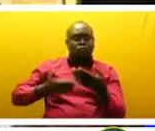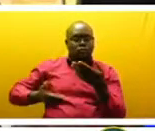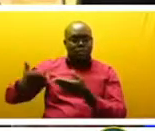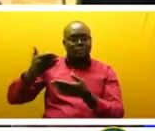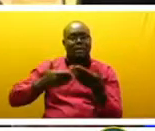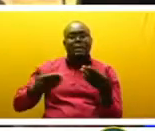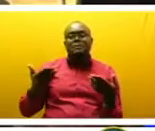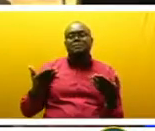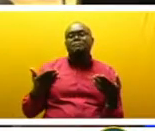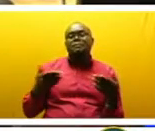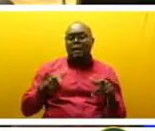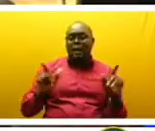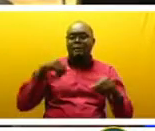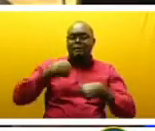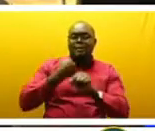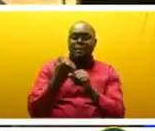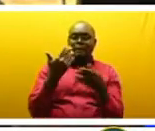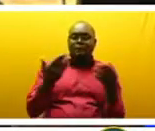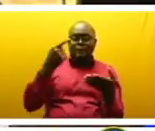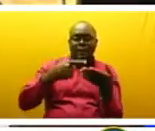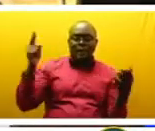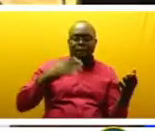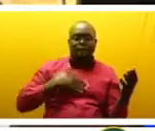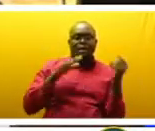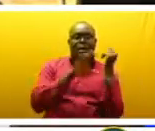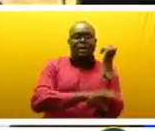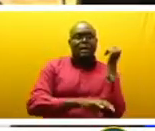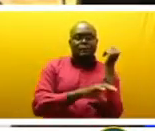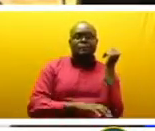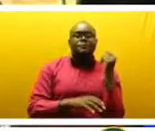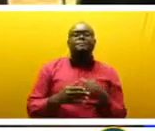let's make things right for our country.